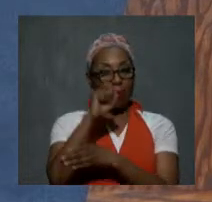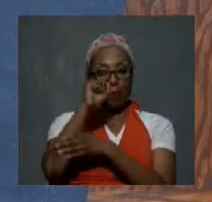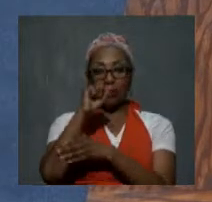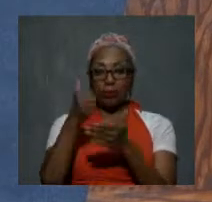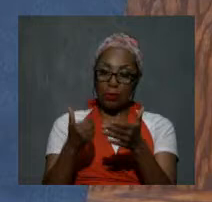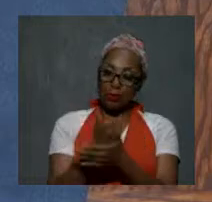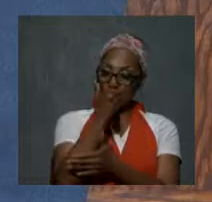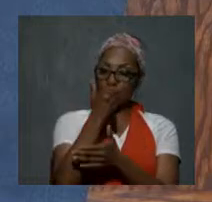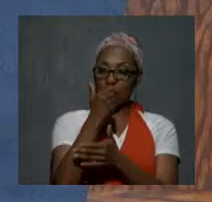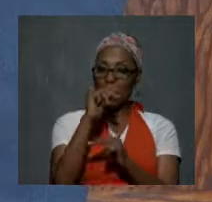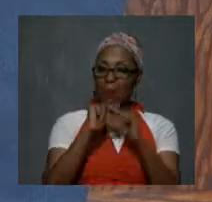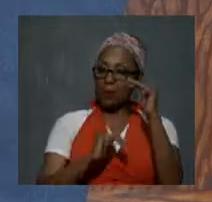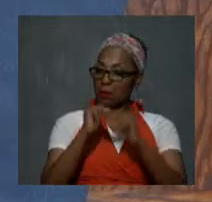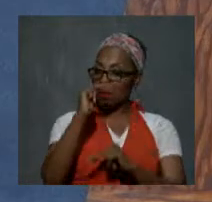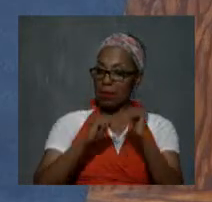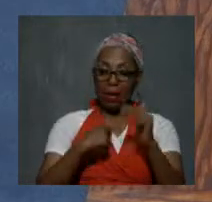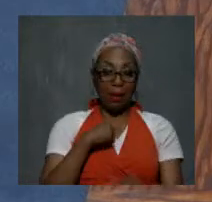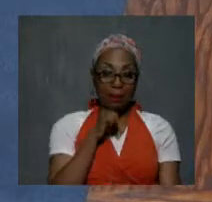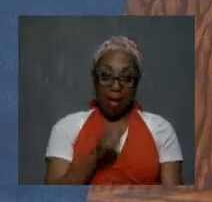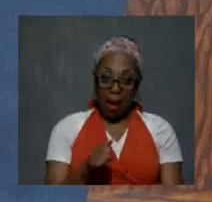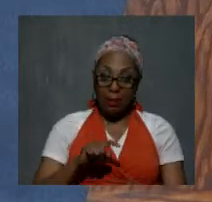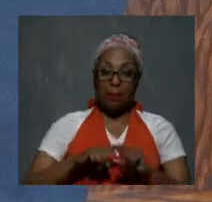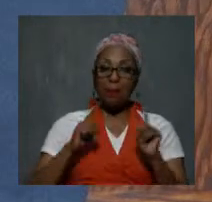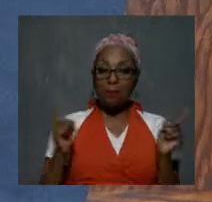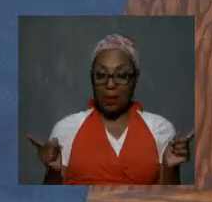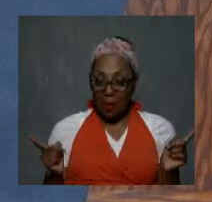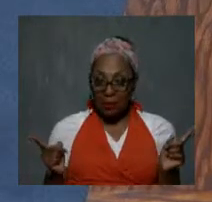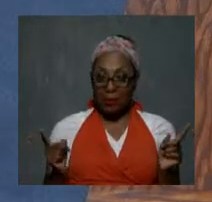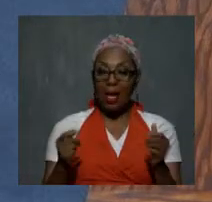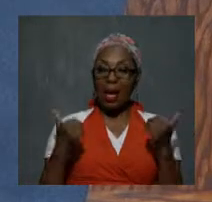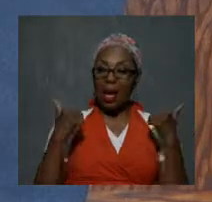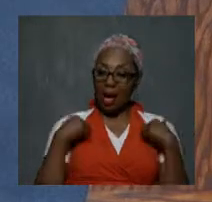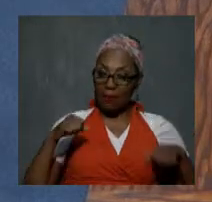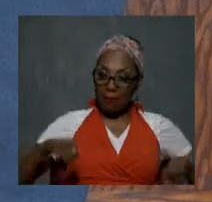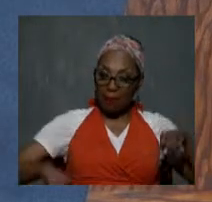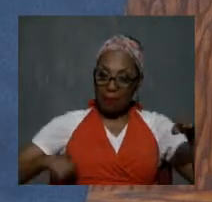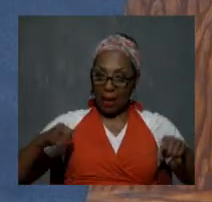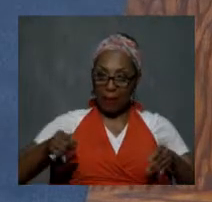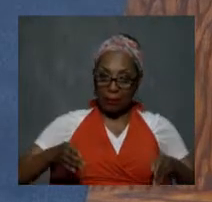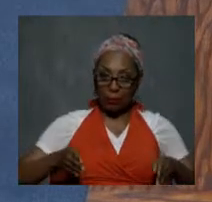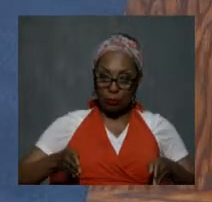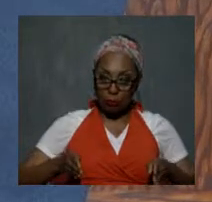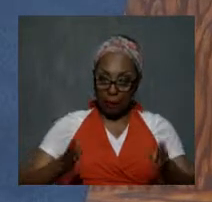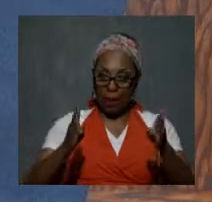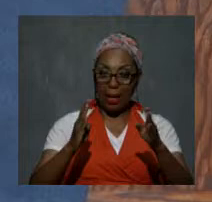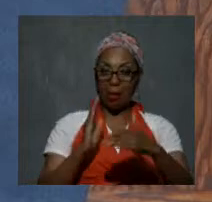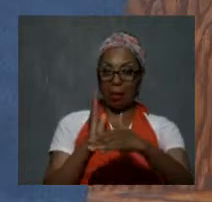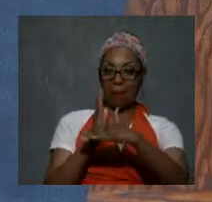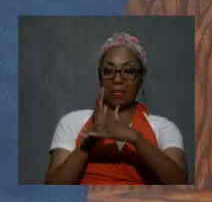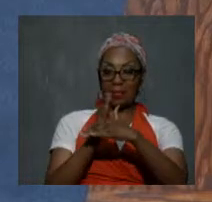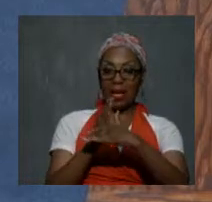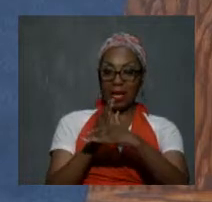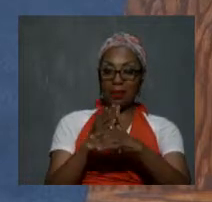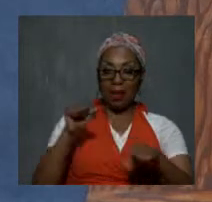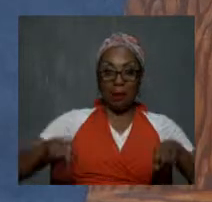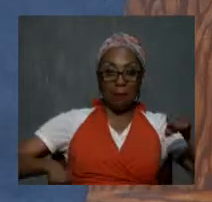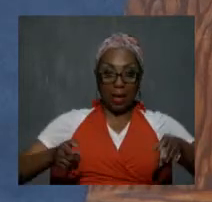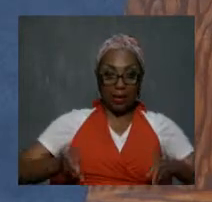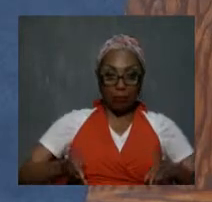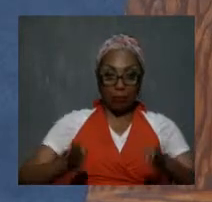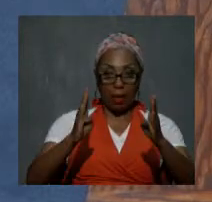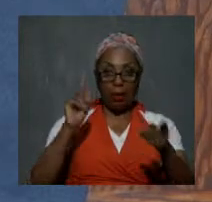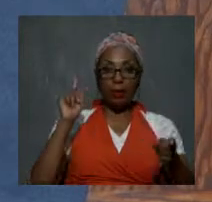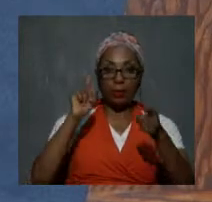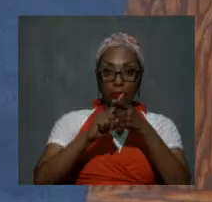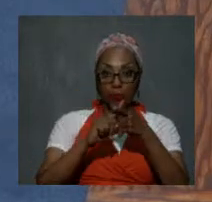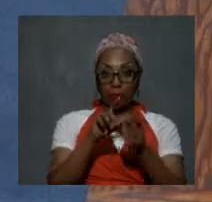all, not opposed to it at all. But there is a bike trail, a mid-line bike trail that goes